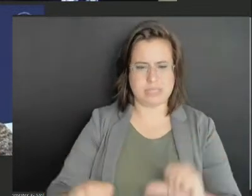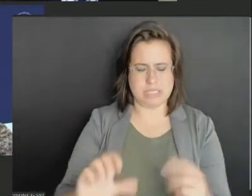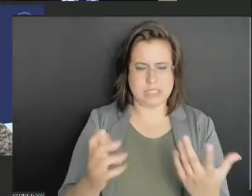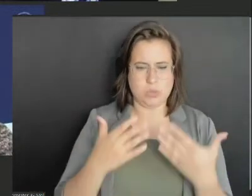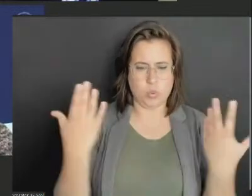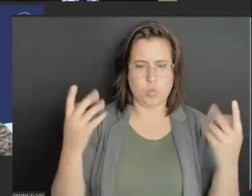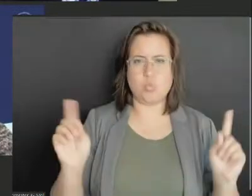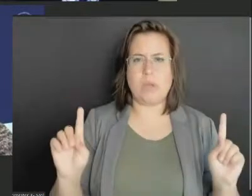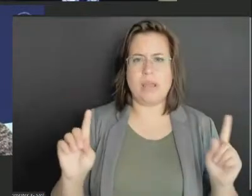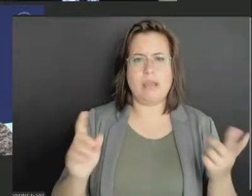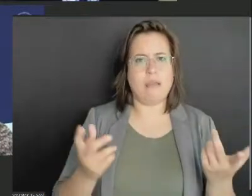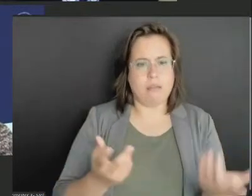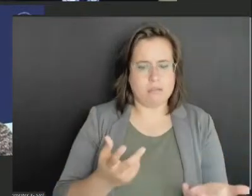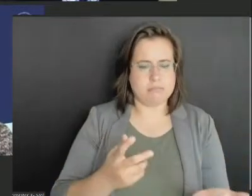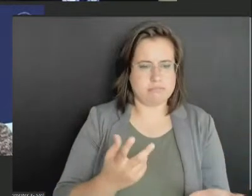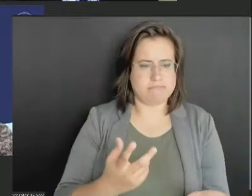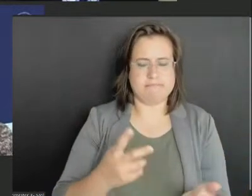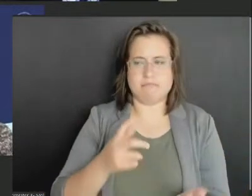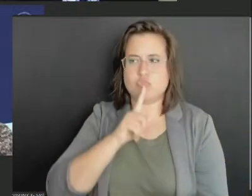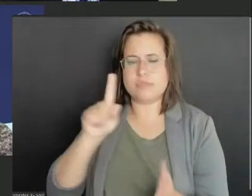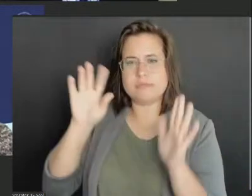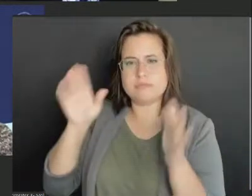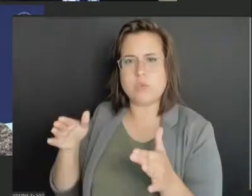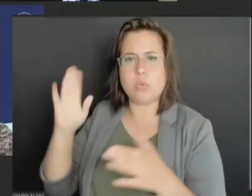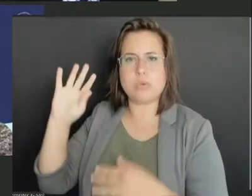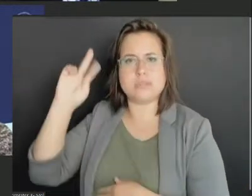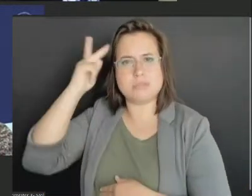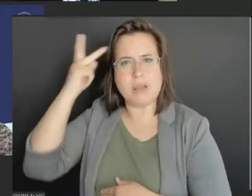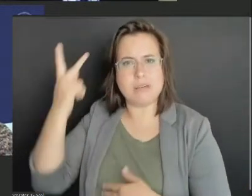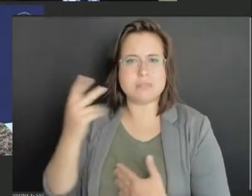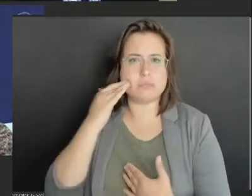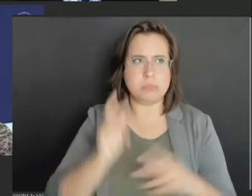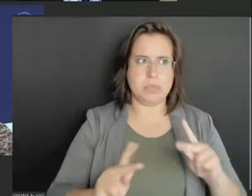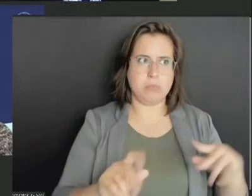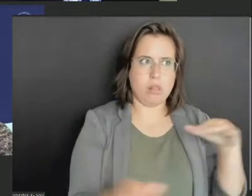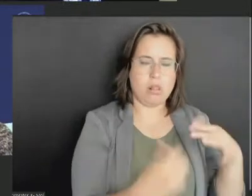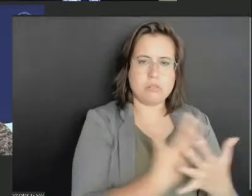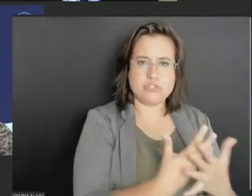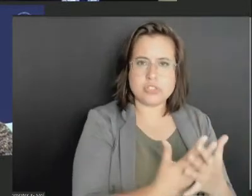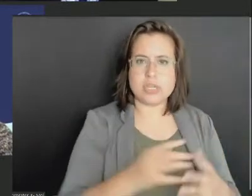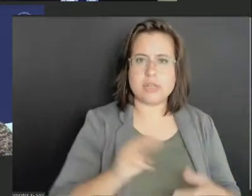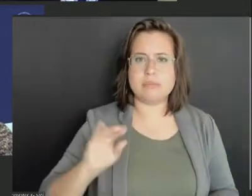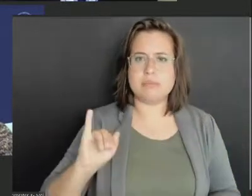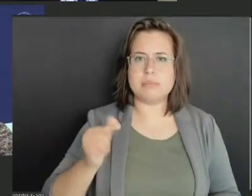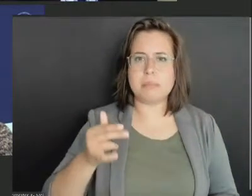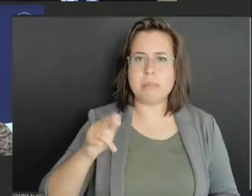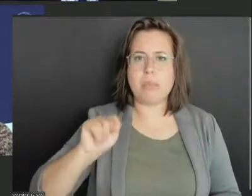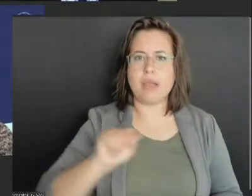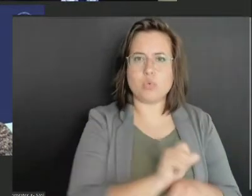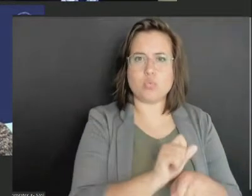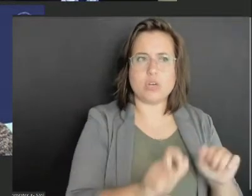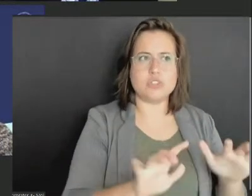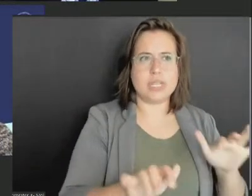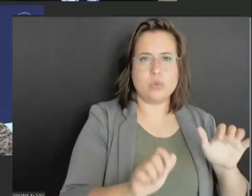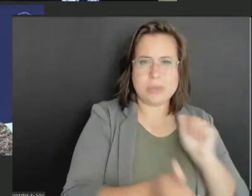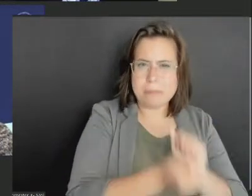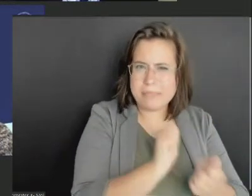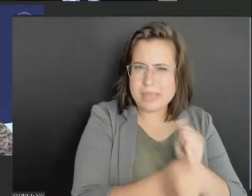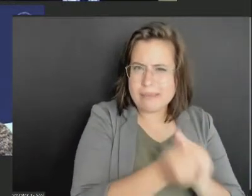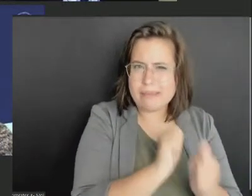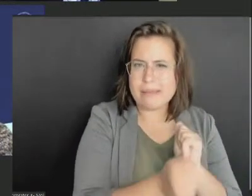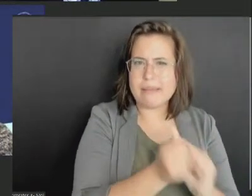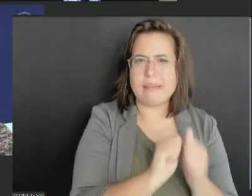great risk, like those who are incarcerated, migrant workers, had to compete for